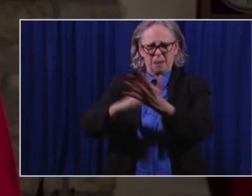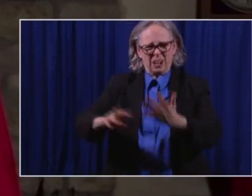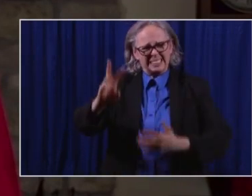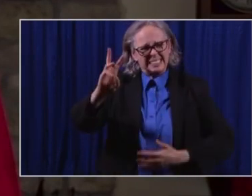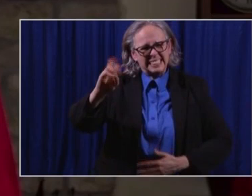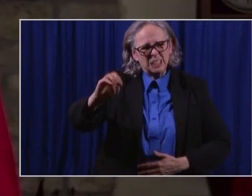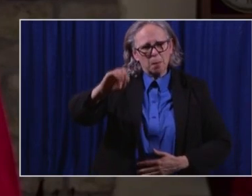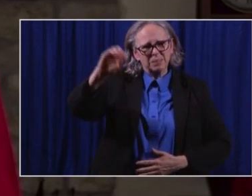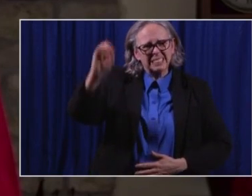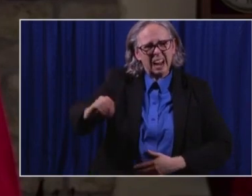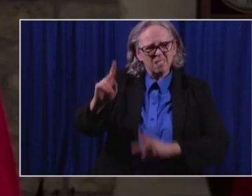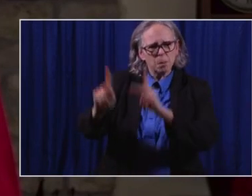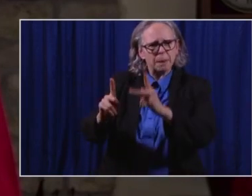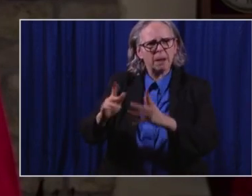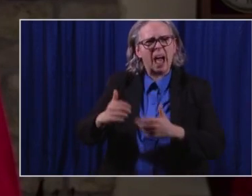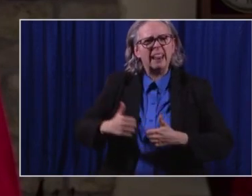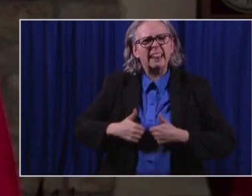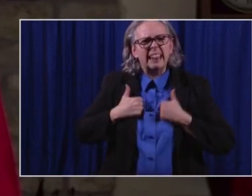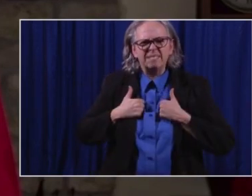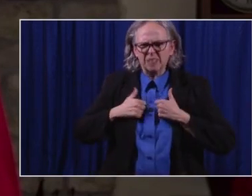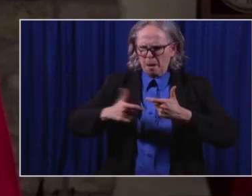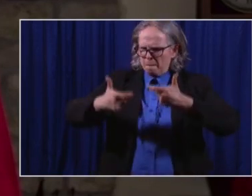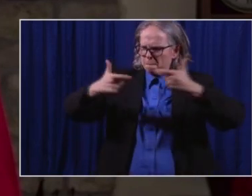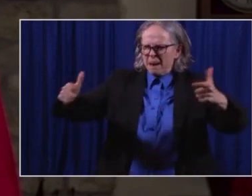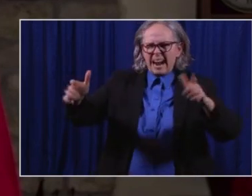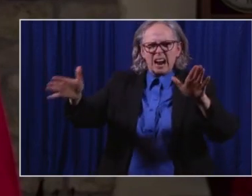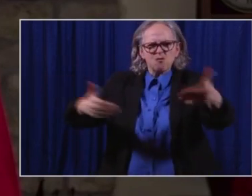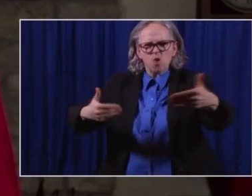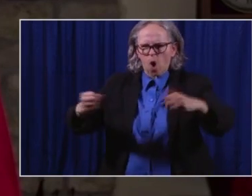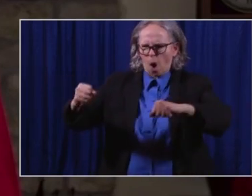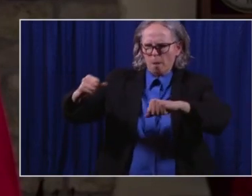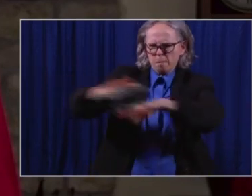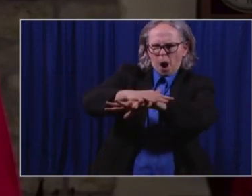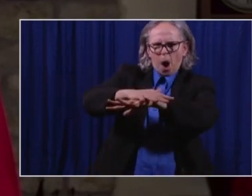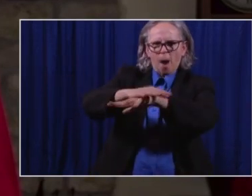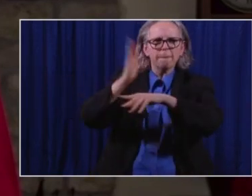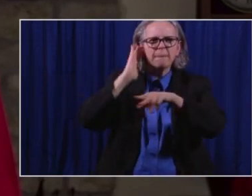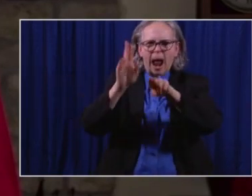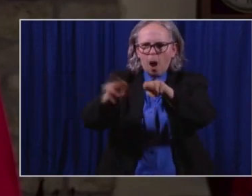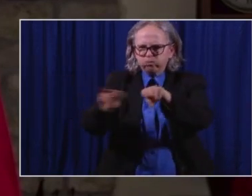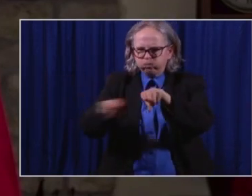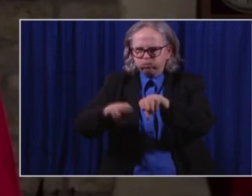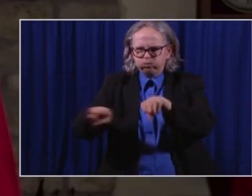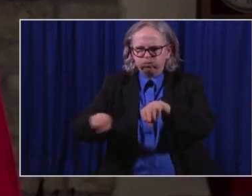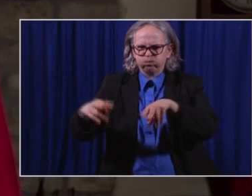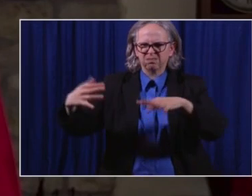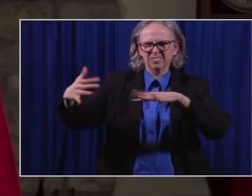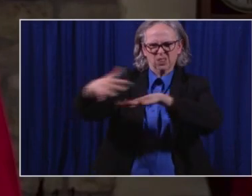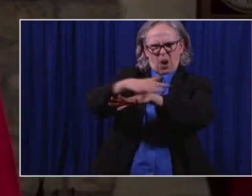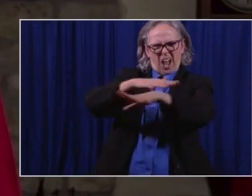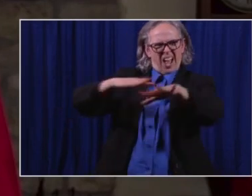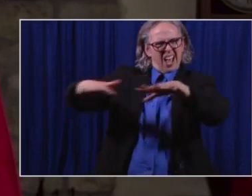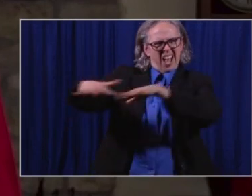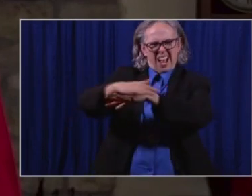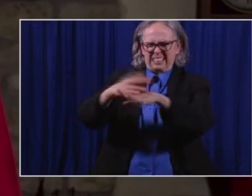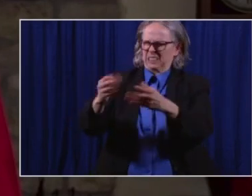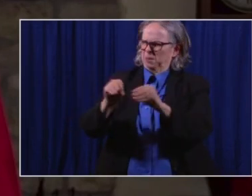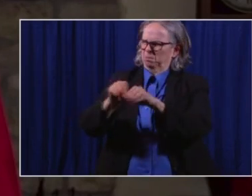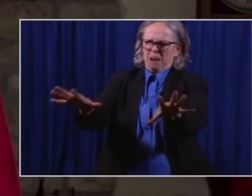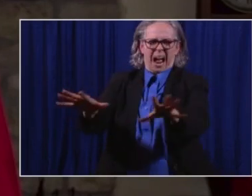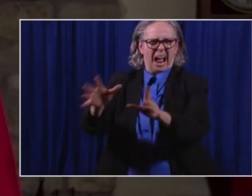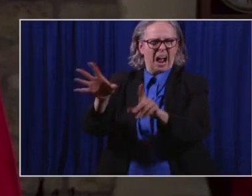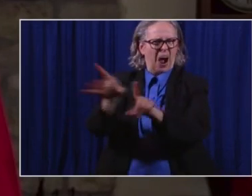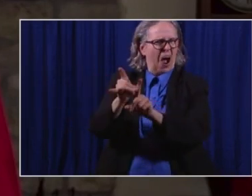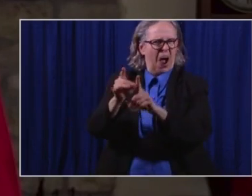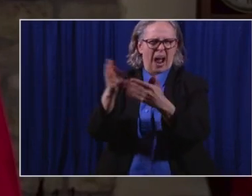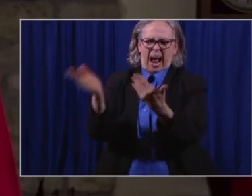which spreads very much so. You know, at some point, you know, again, not sure exactly when, you